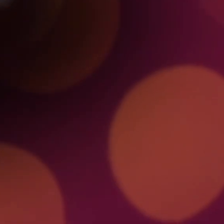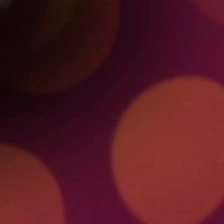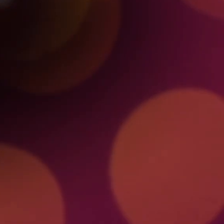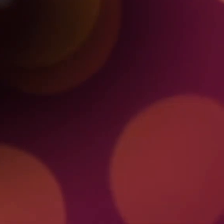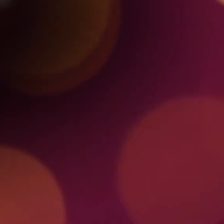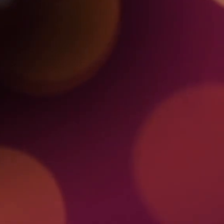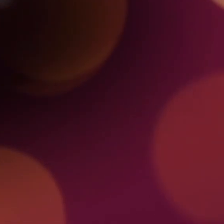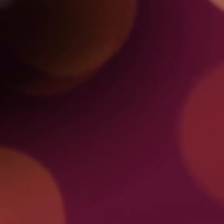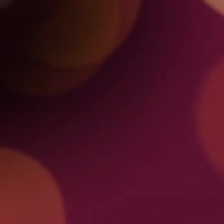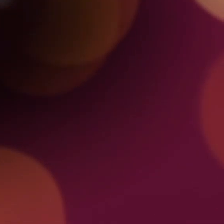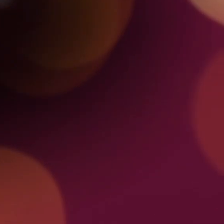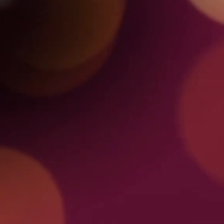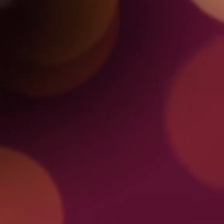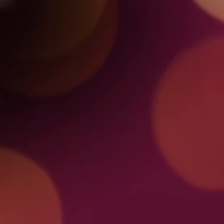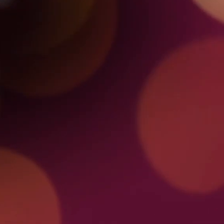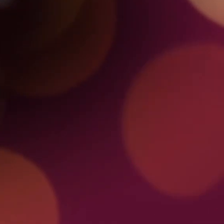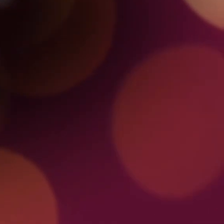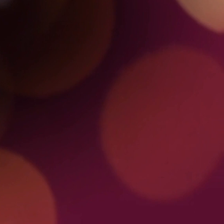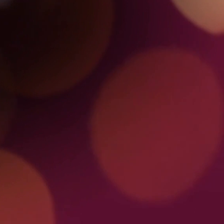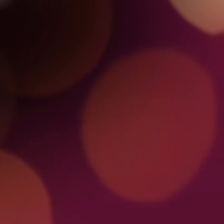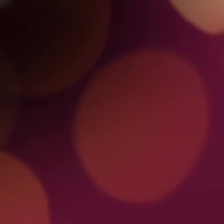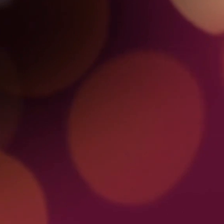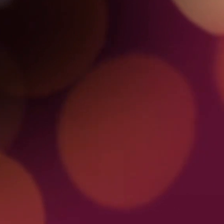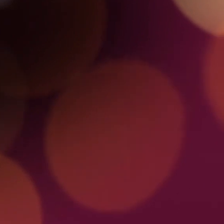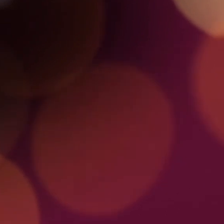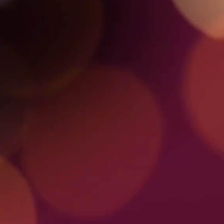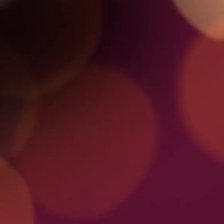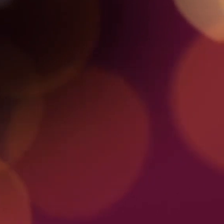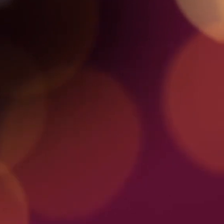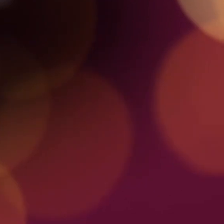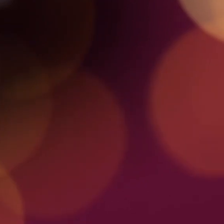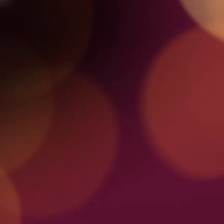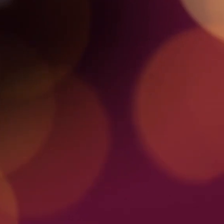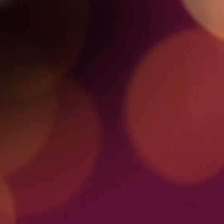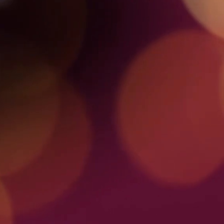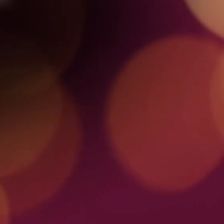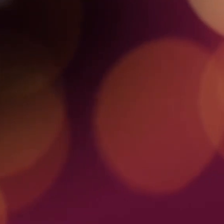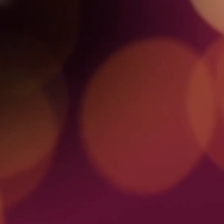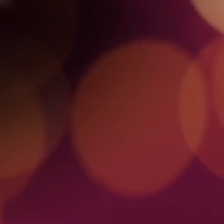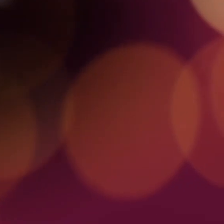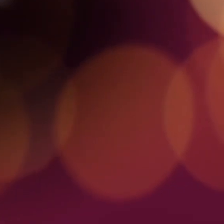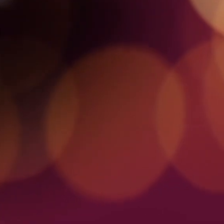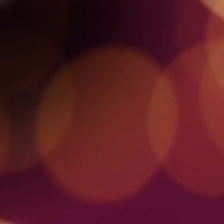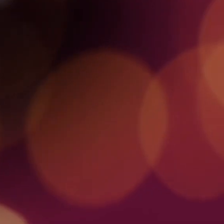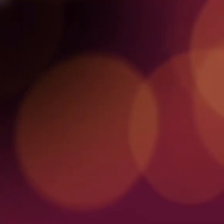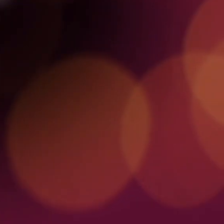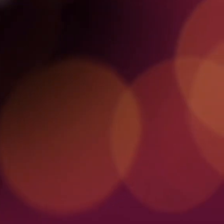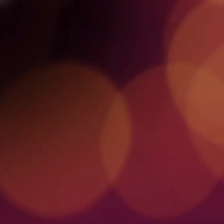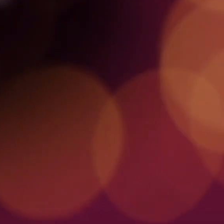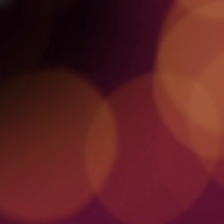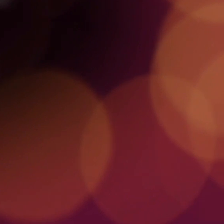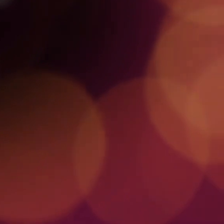evermore, until that day when all the blessed to endless rest